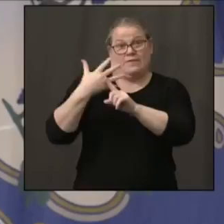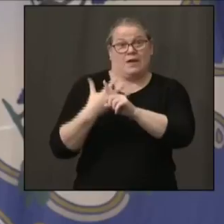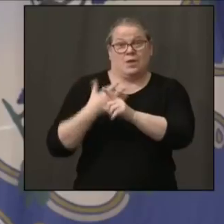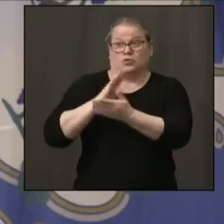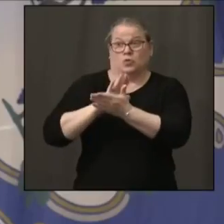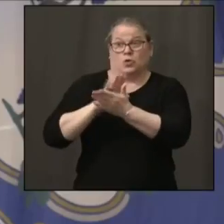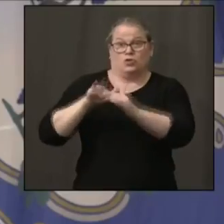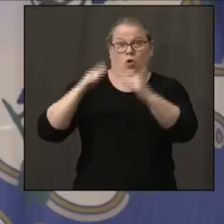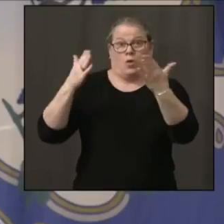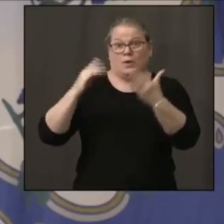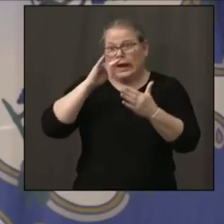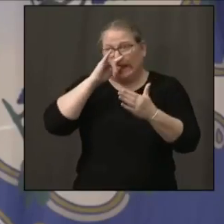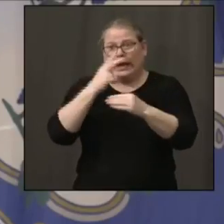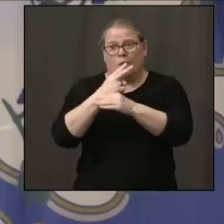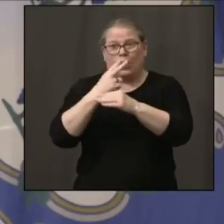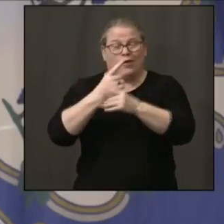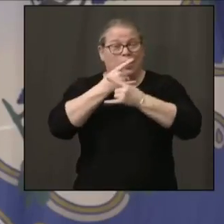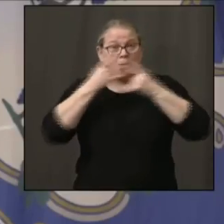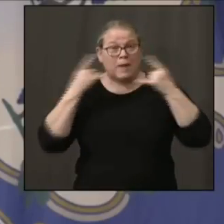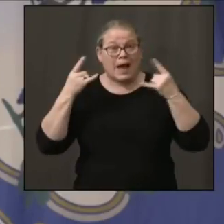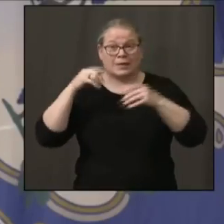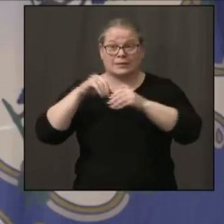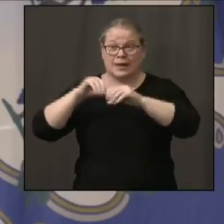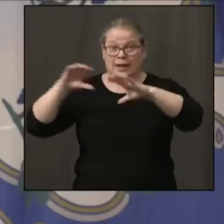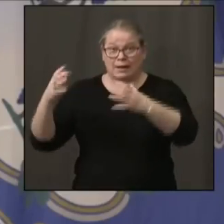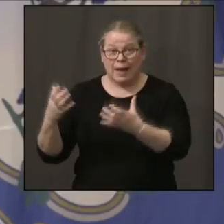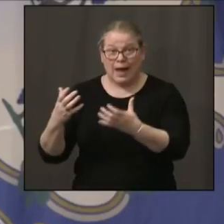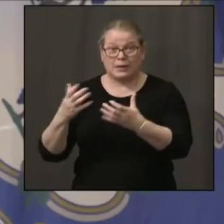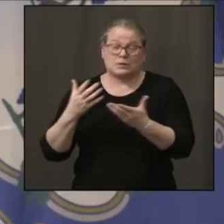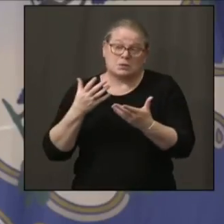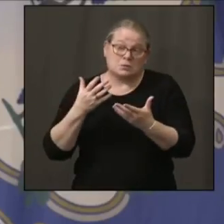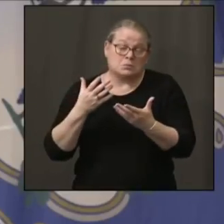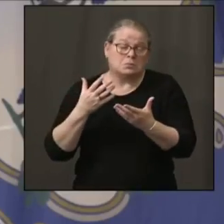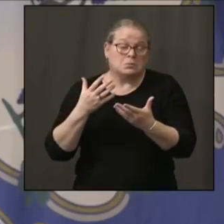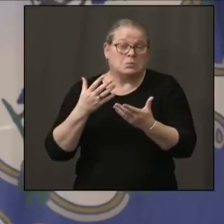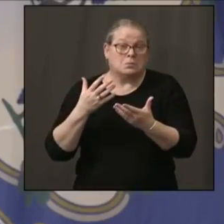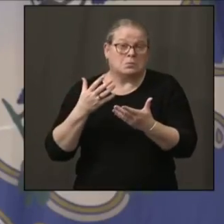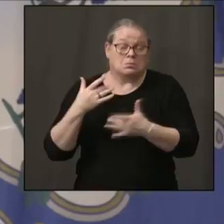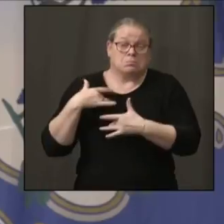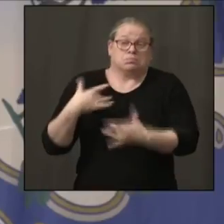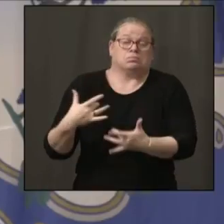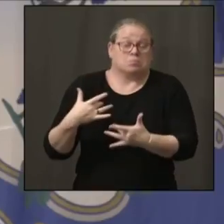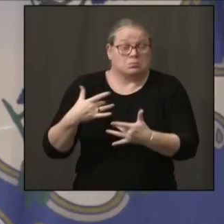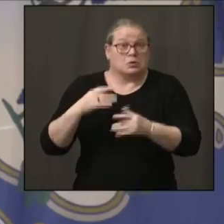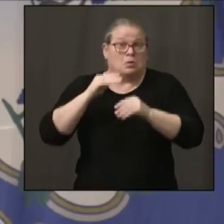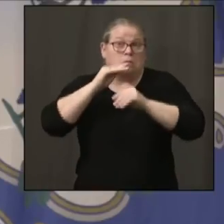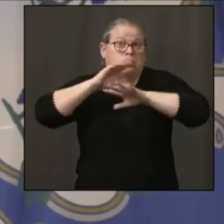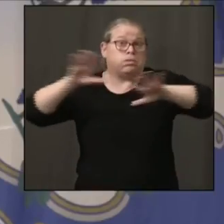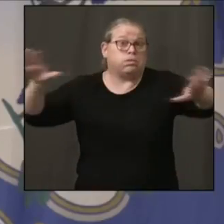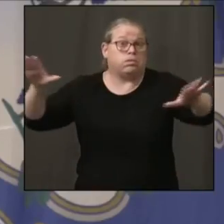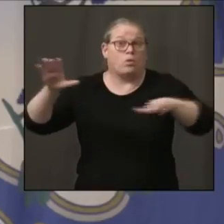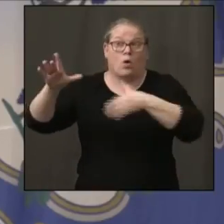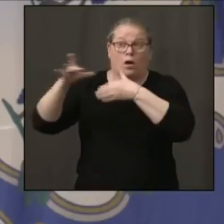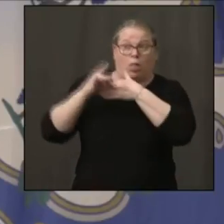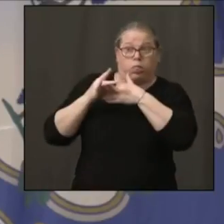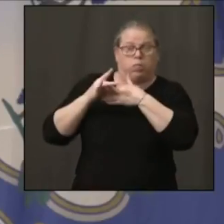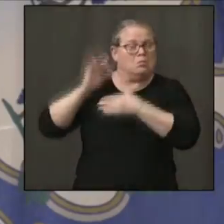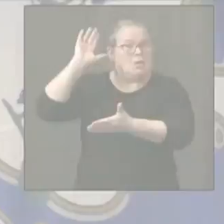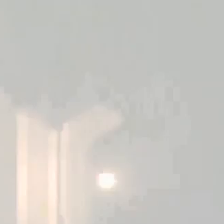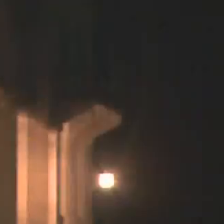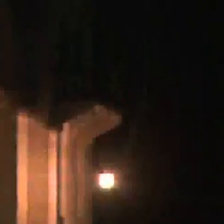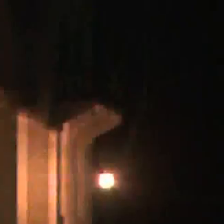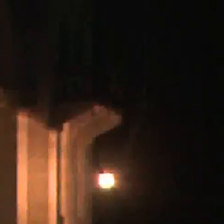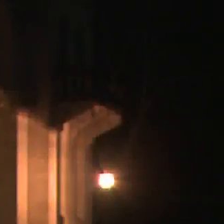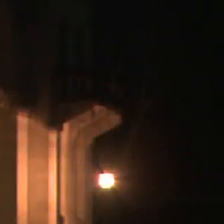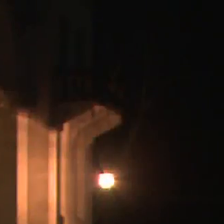kid wearing a mask in a classroom is a lot less likely to infect or be infected than a child at